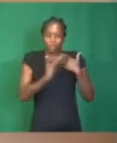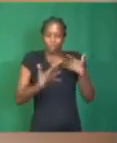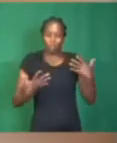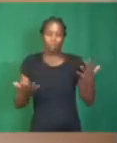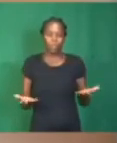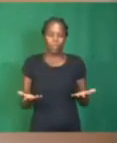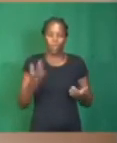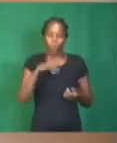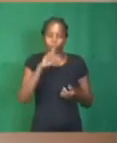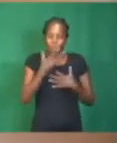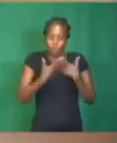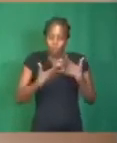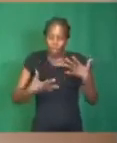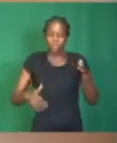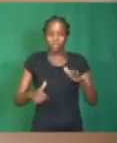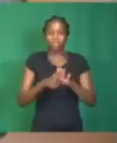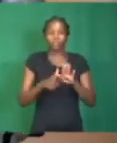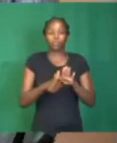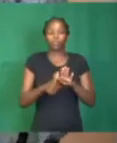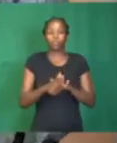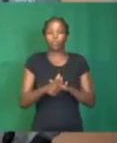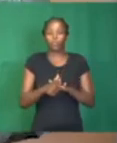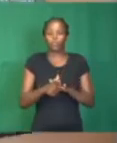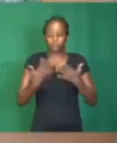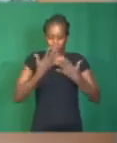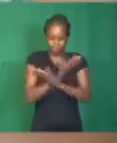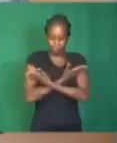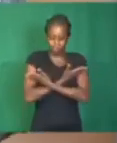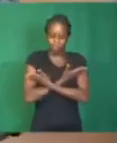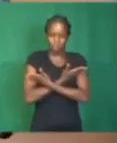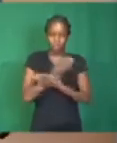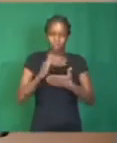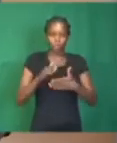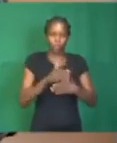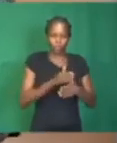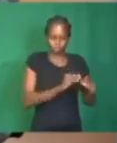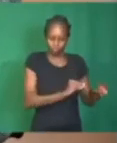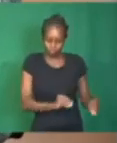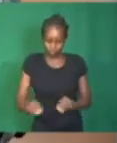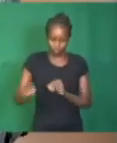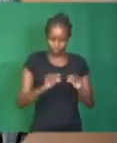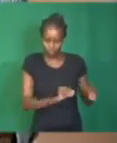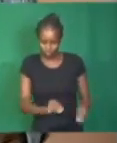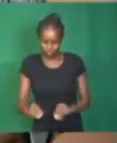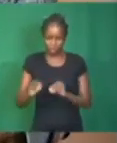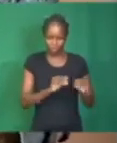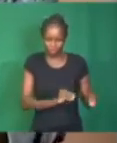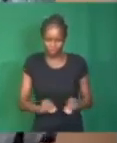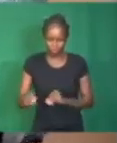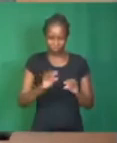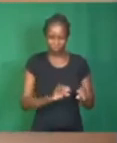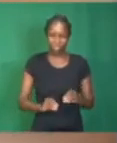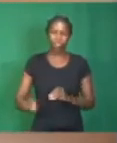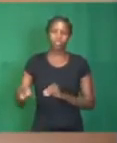then blood is very important in the body in the sense that it does the transportation of a lot of things that the body